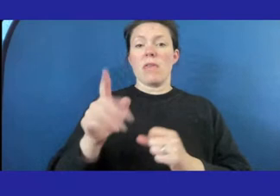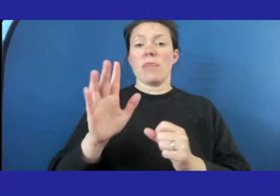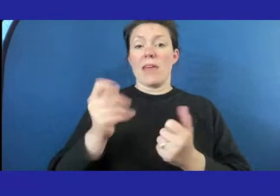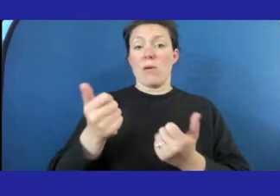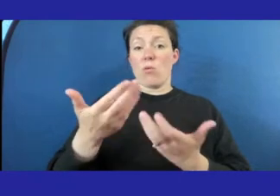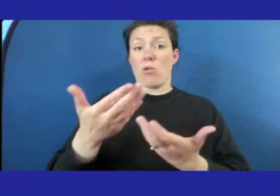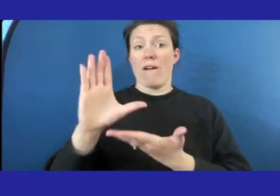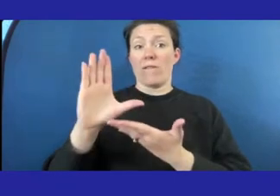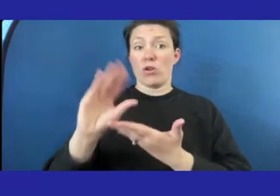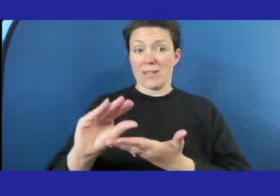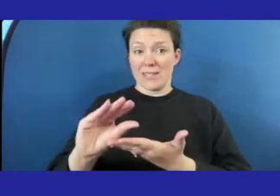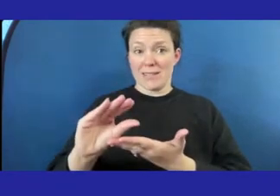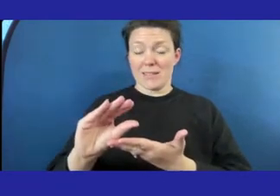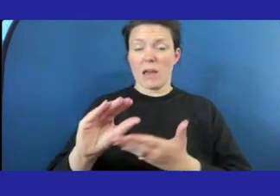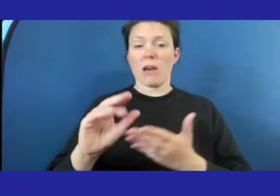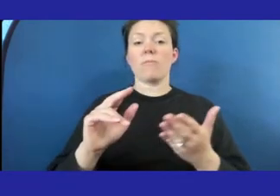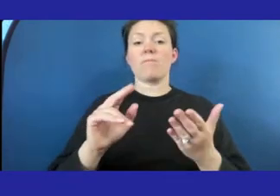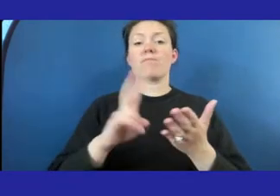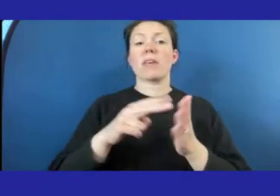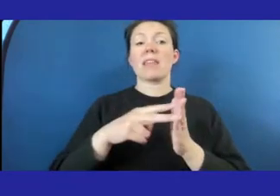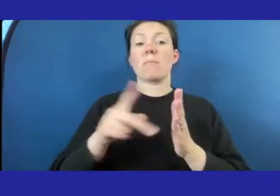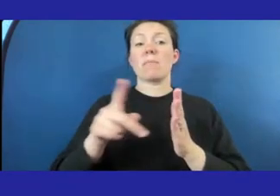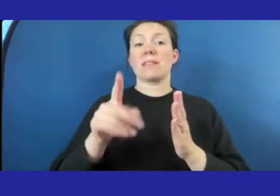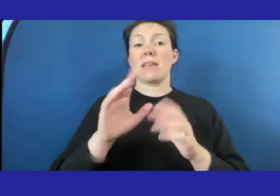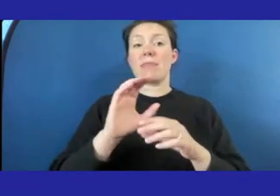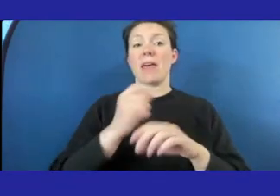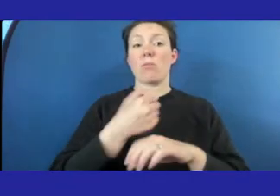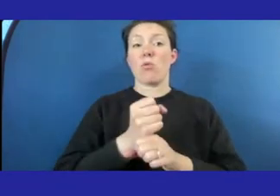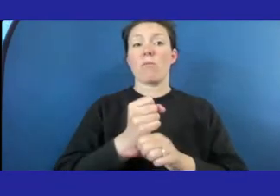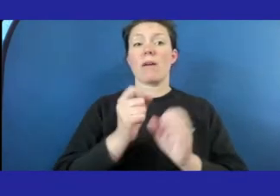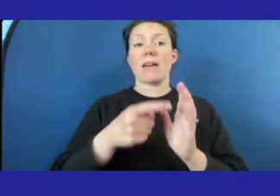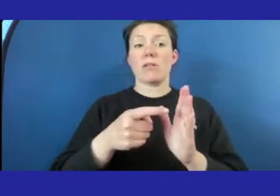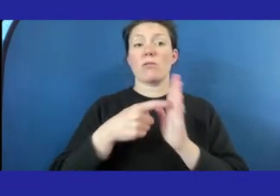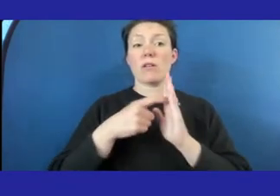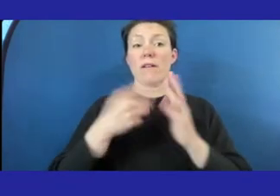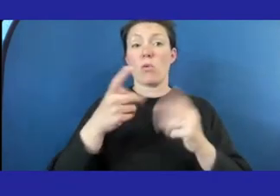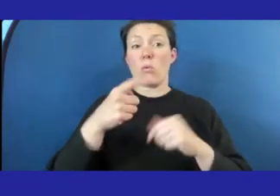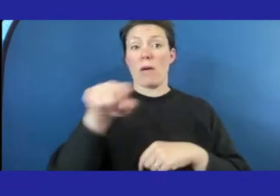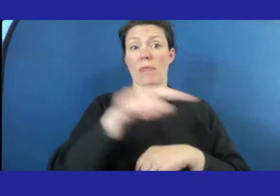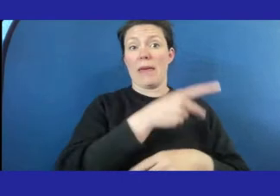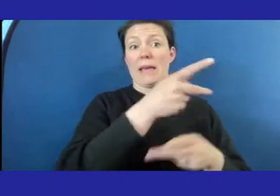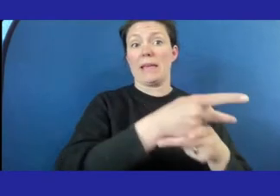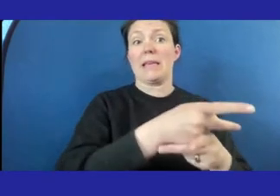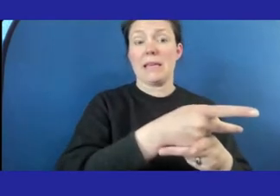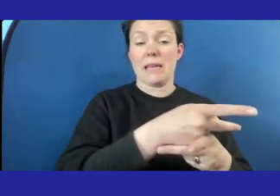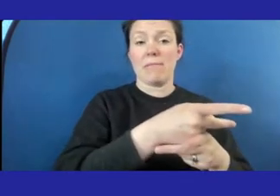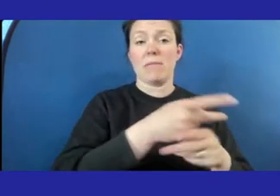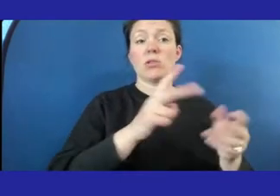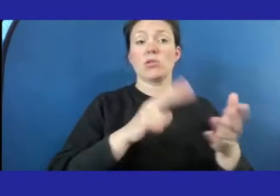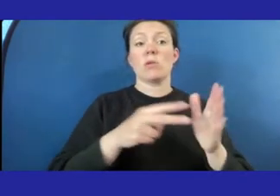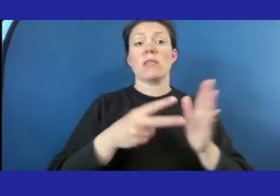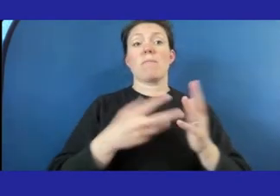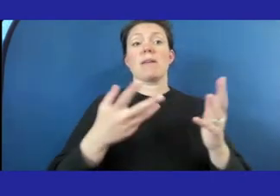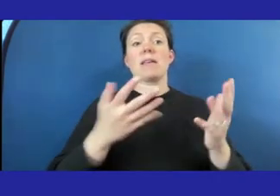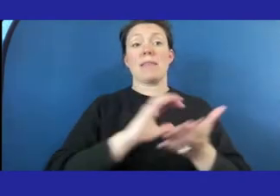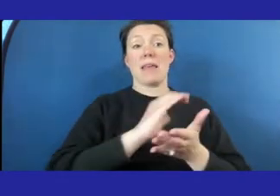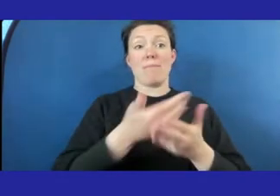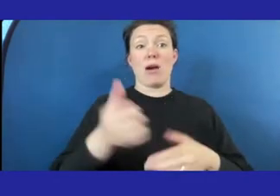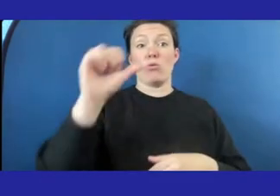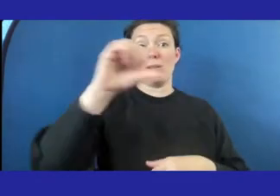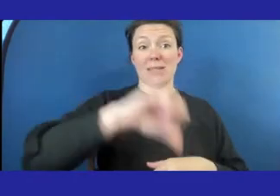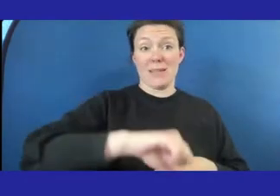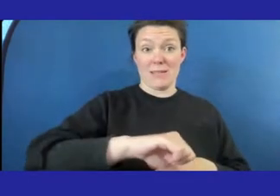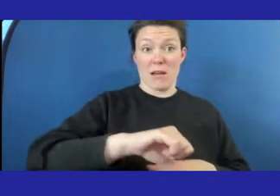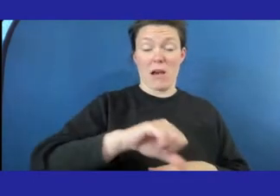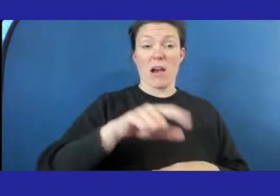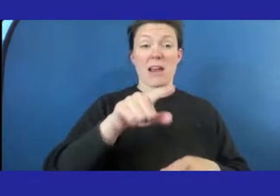discount. How it works is that they will make a contingency on what they keep. So it's the difference of what was denied and a